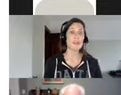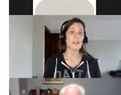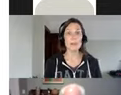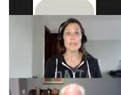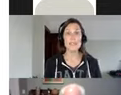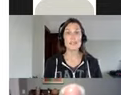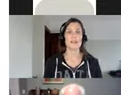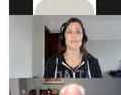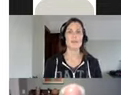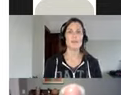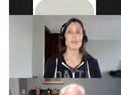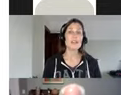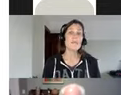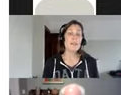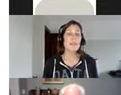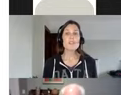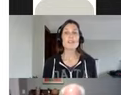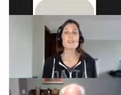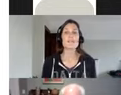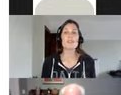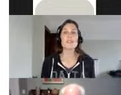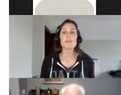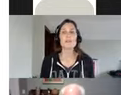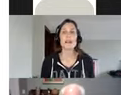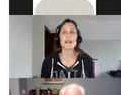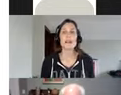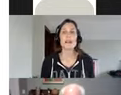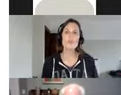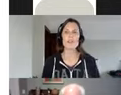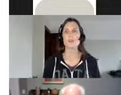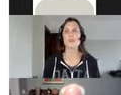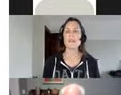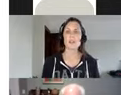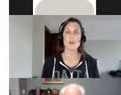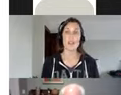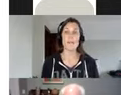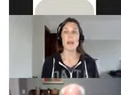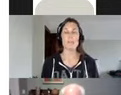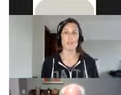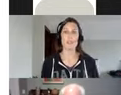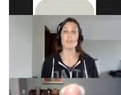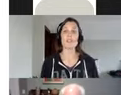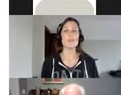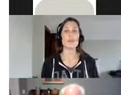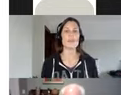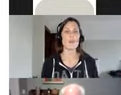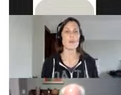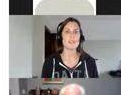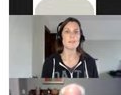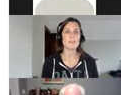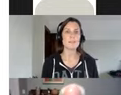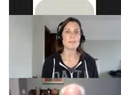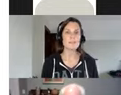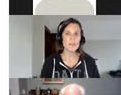digital bits and bytes in a computer, and then we're selectively simplifying even more in order to make a coherent map that tells the story that we